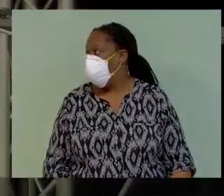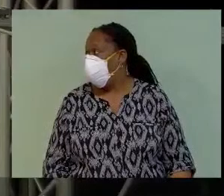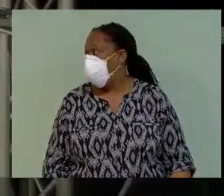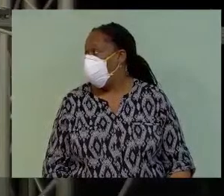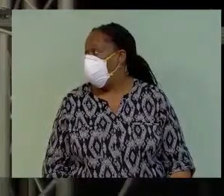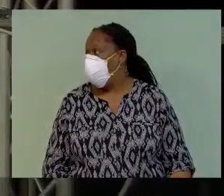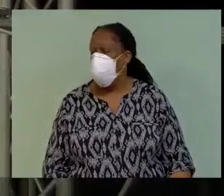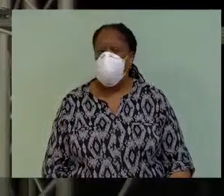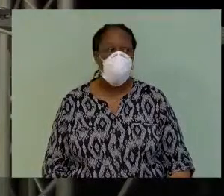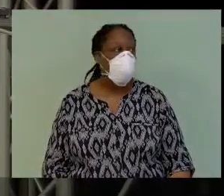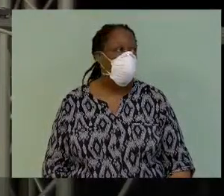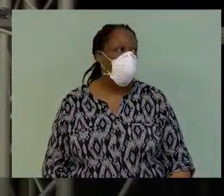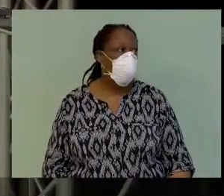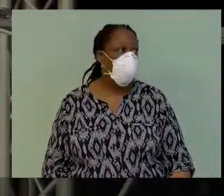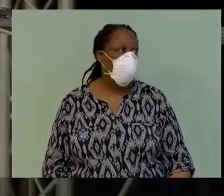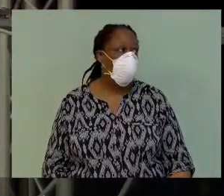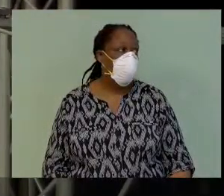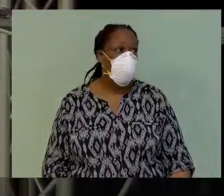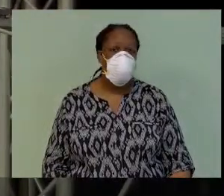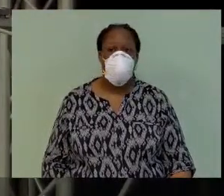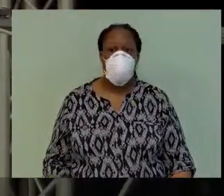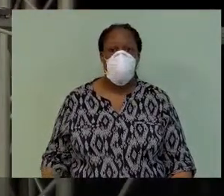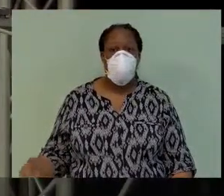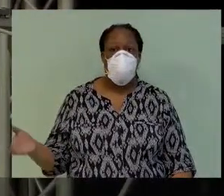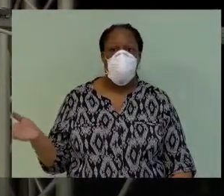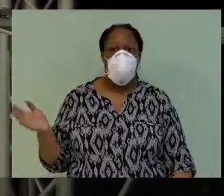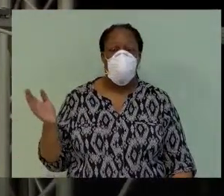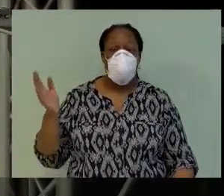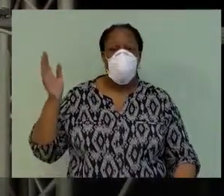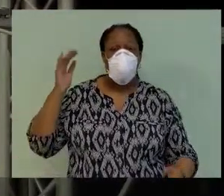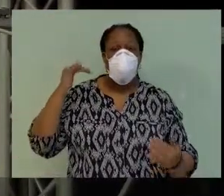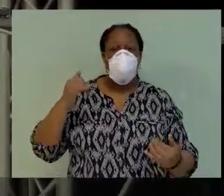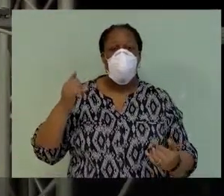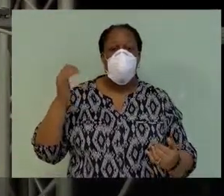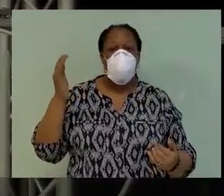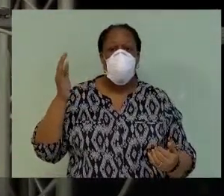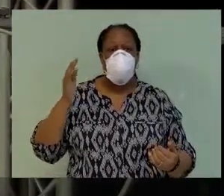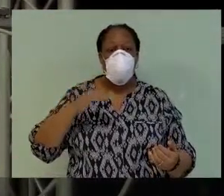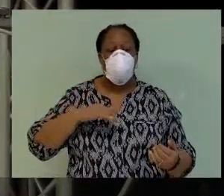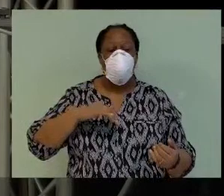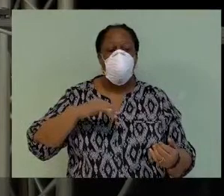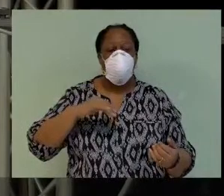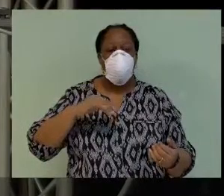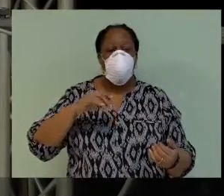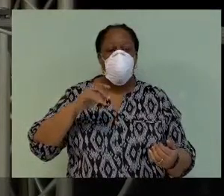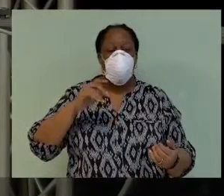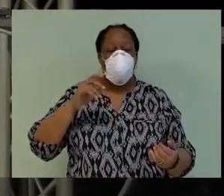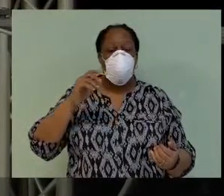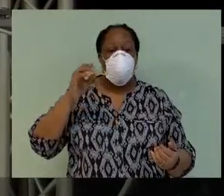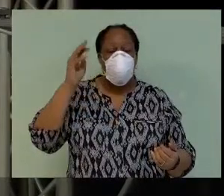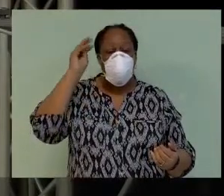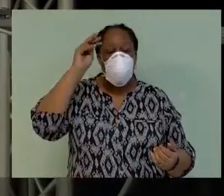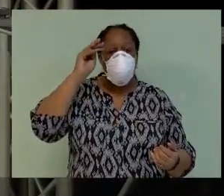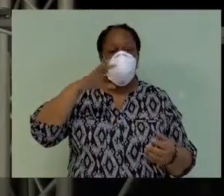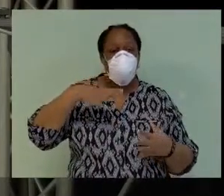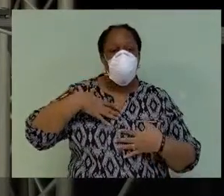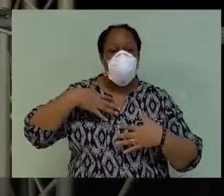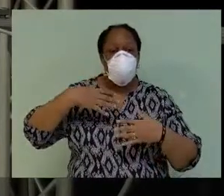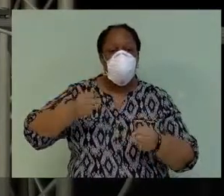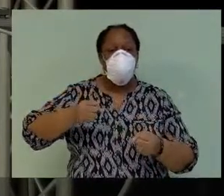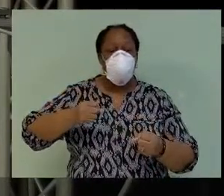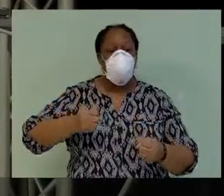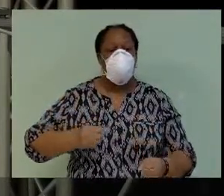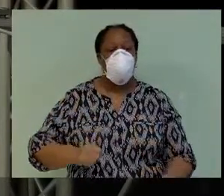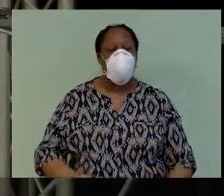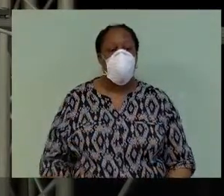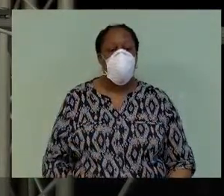a point that has been made a few times. The question is, if other